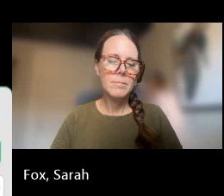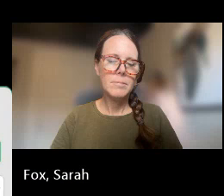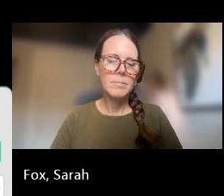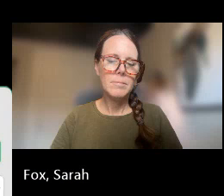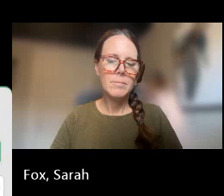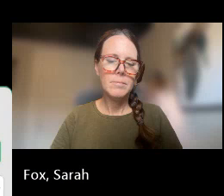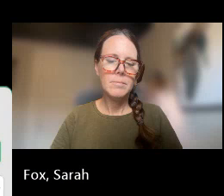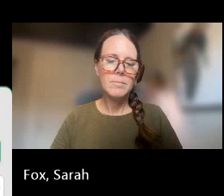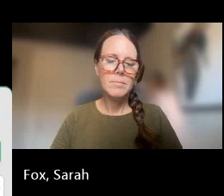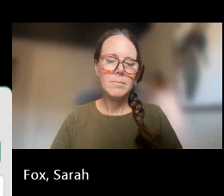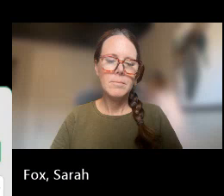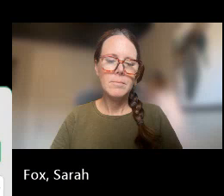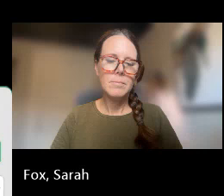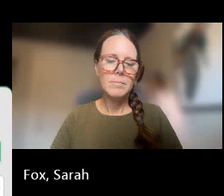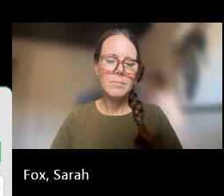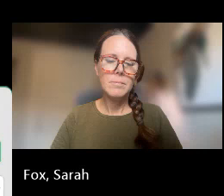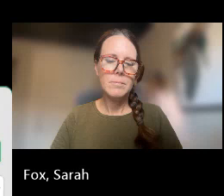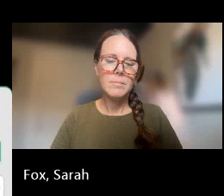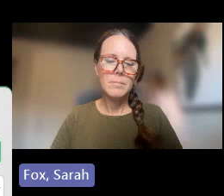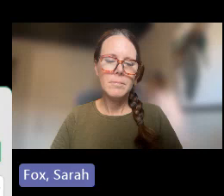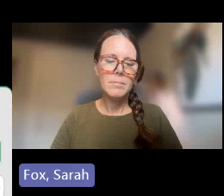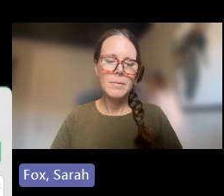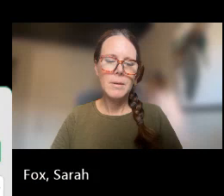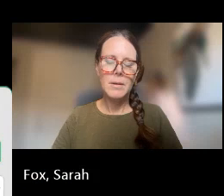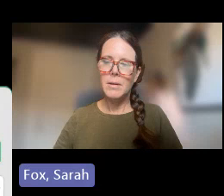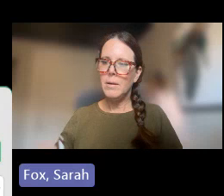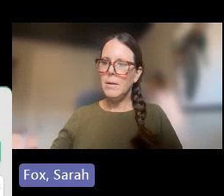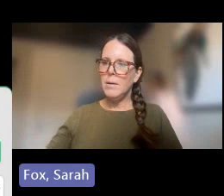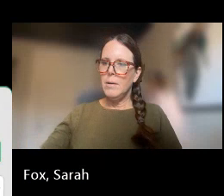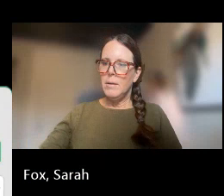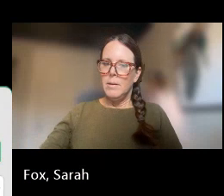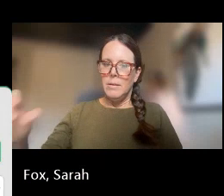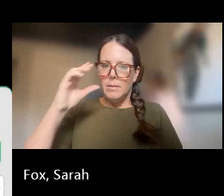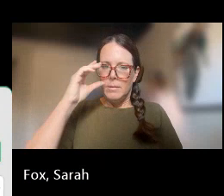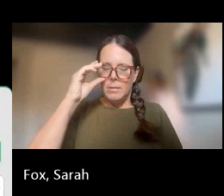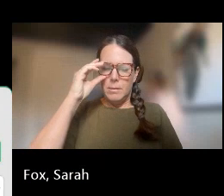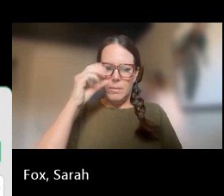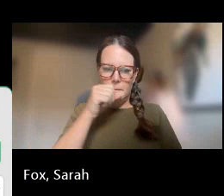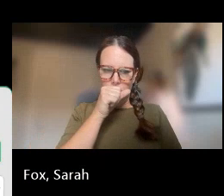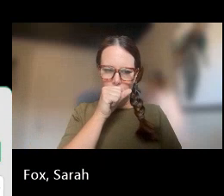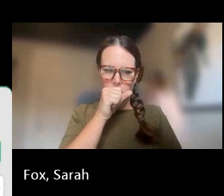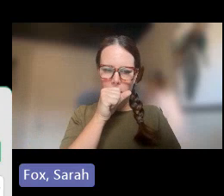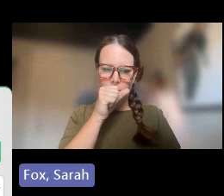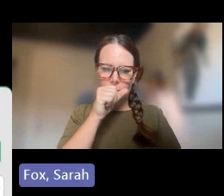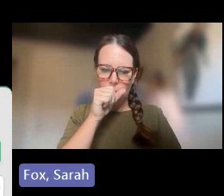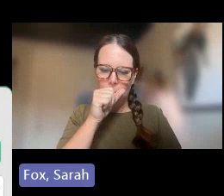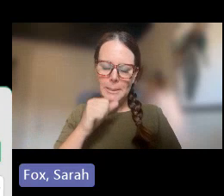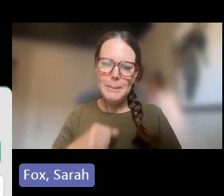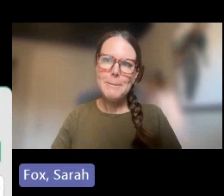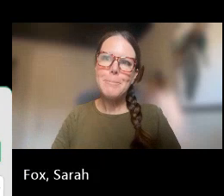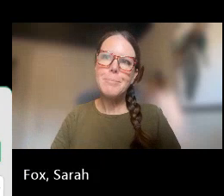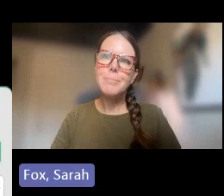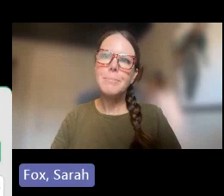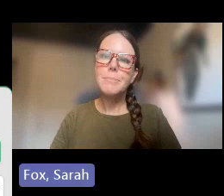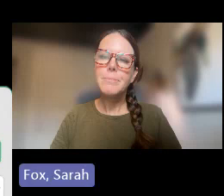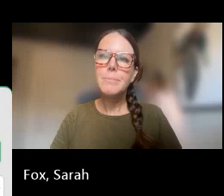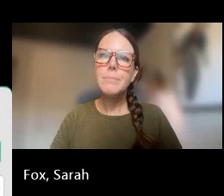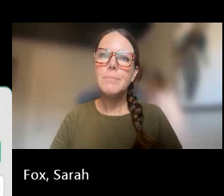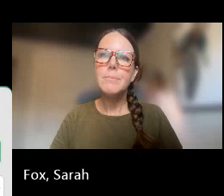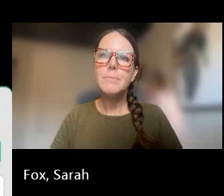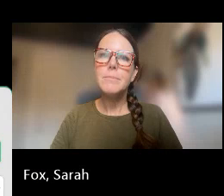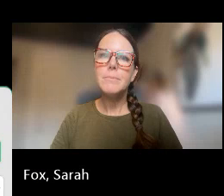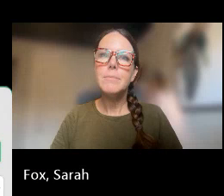good. They can probably pull this off, but should it not happen at the reserve, they don't have a site for it, and